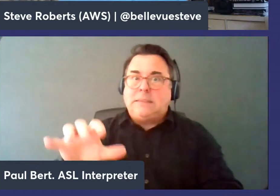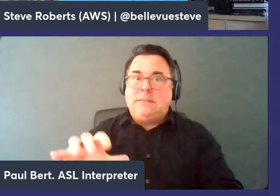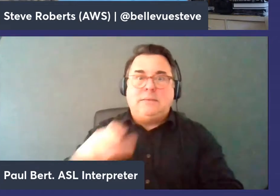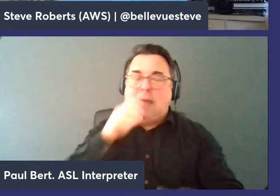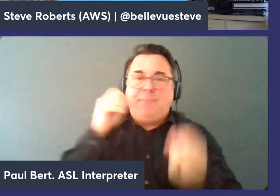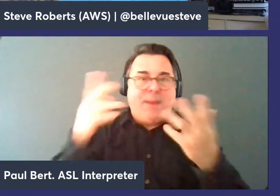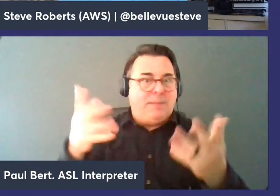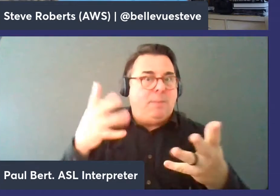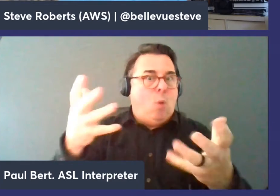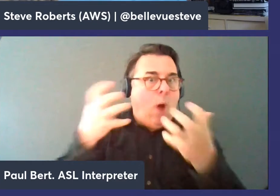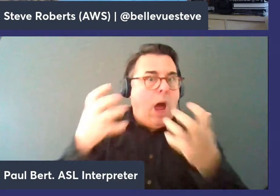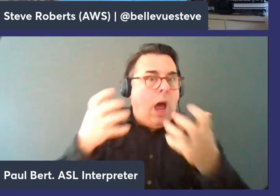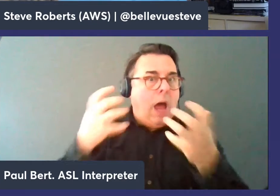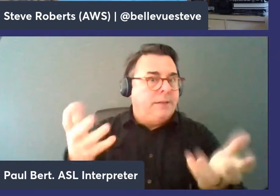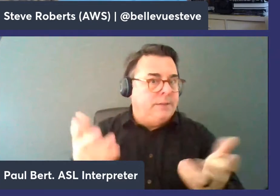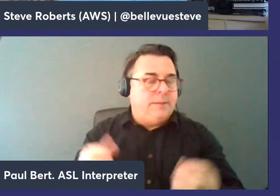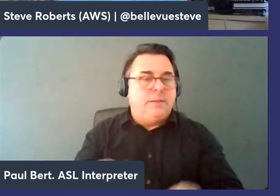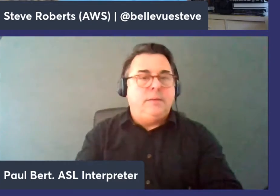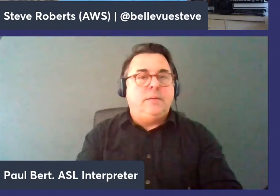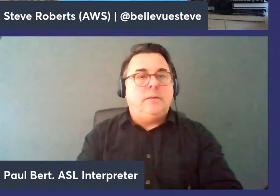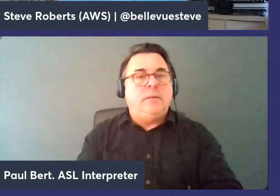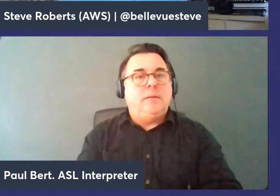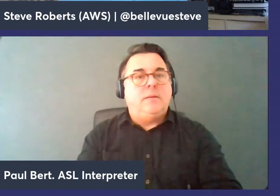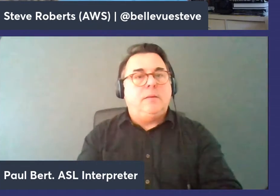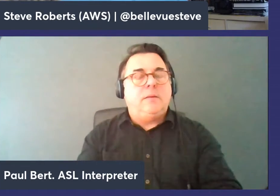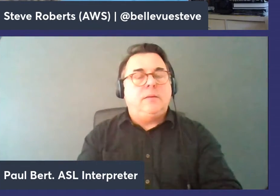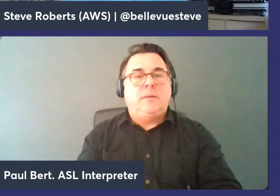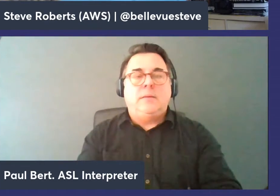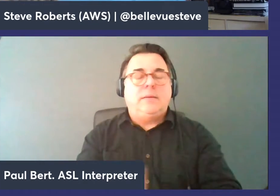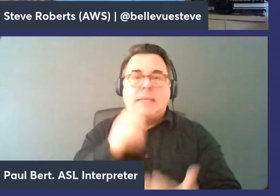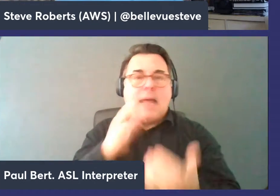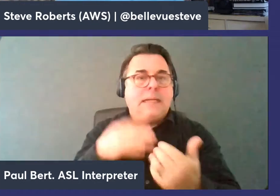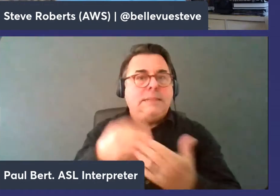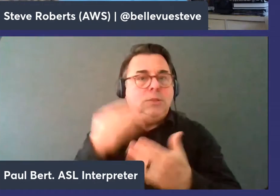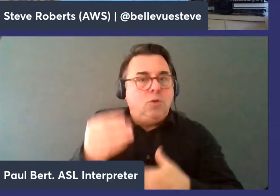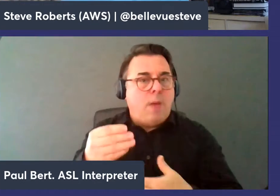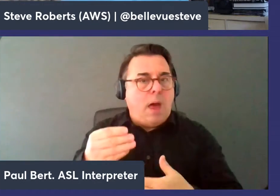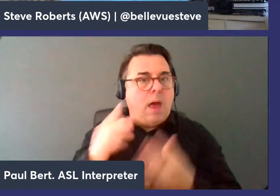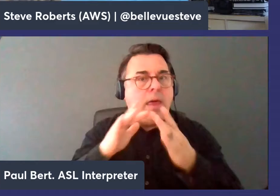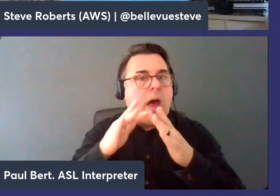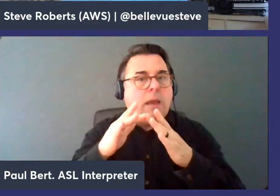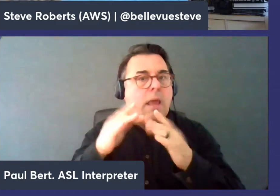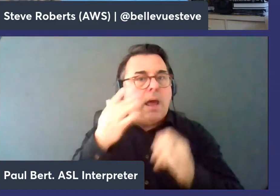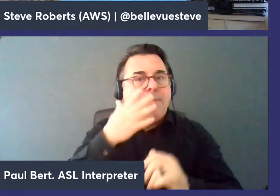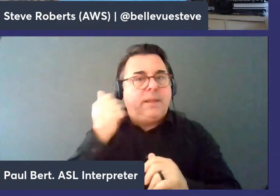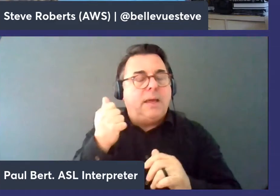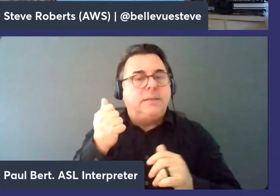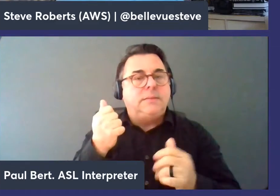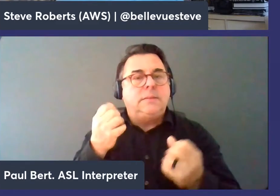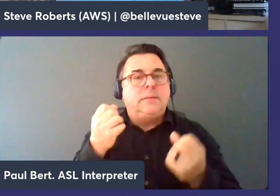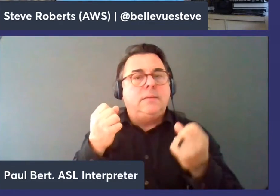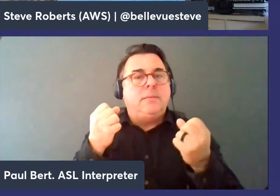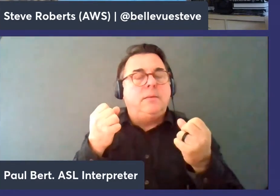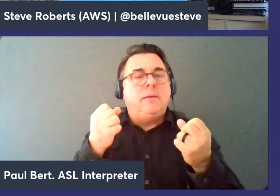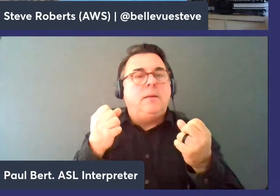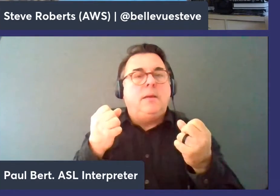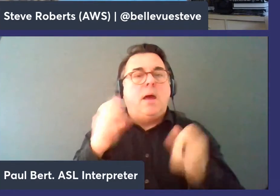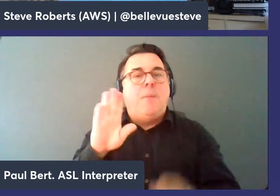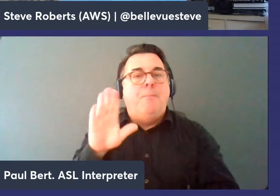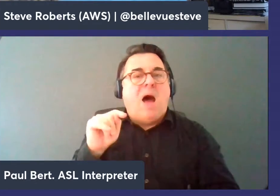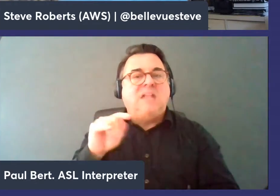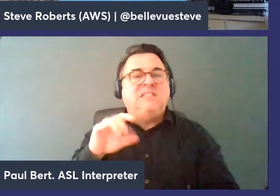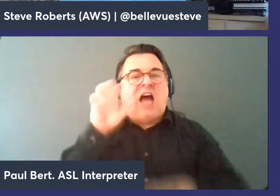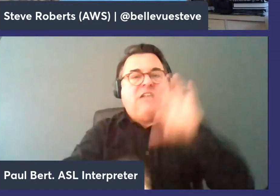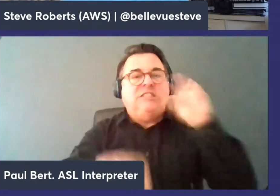limited supply products that it's hard to purchase them online because there are these armies of bots that